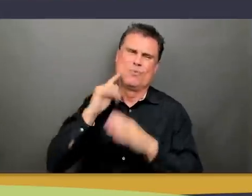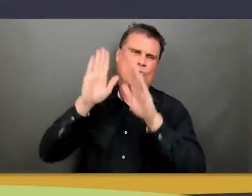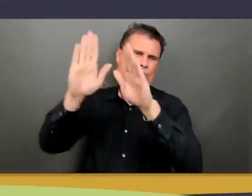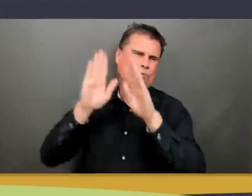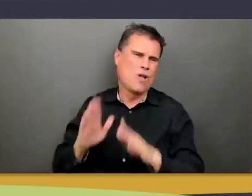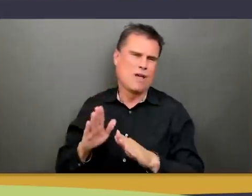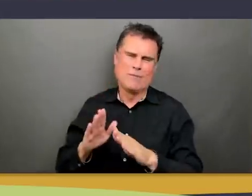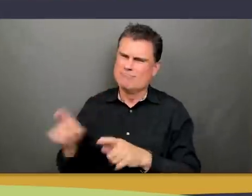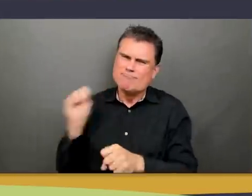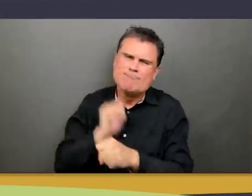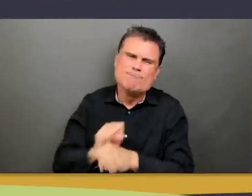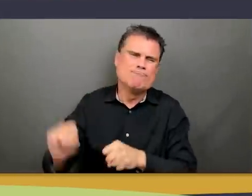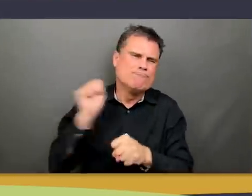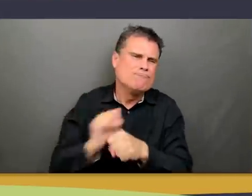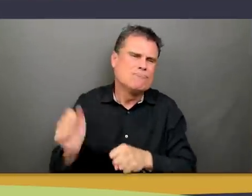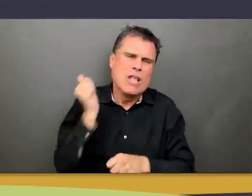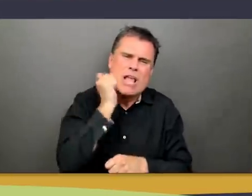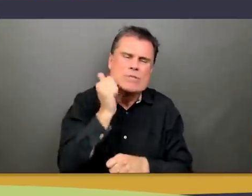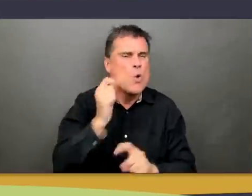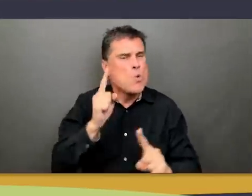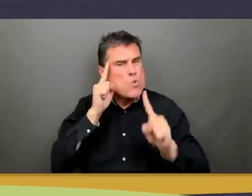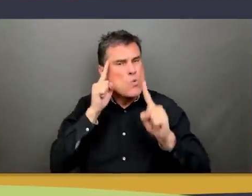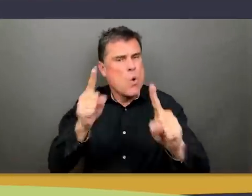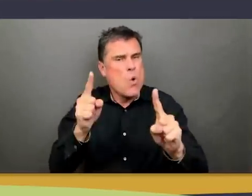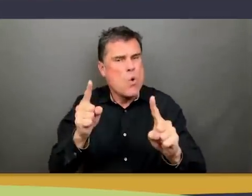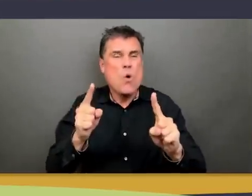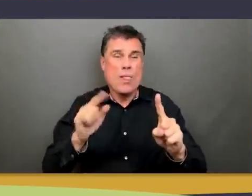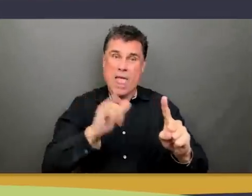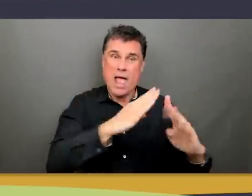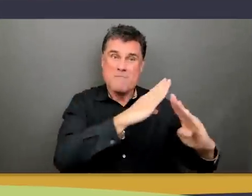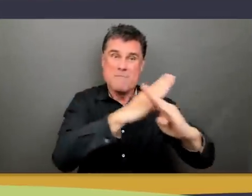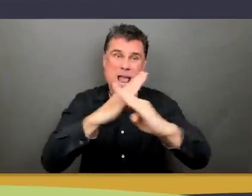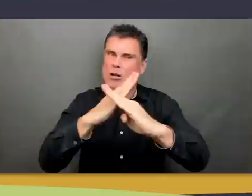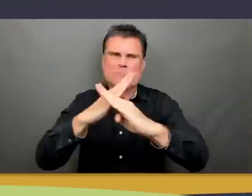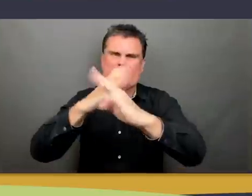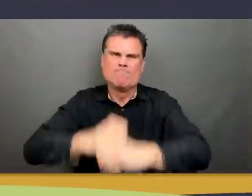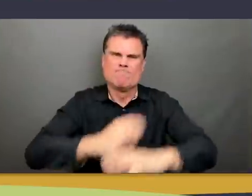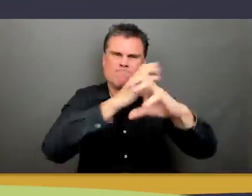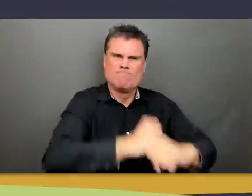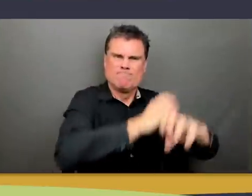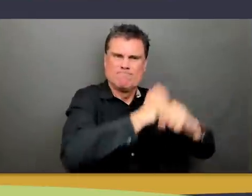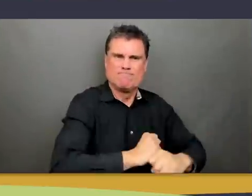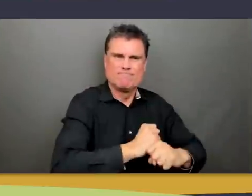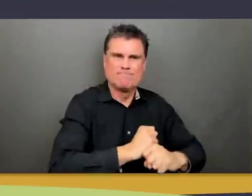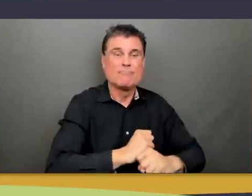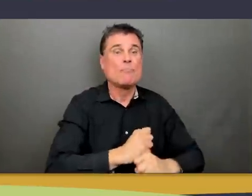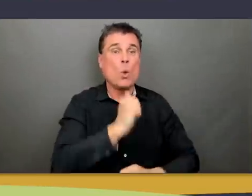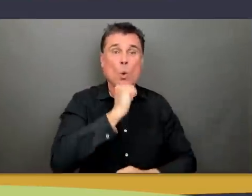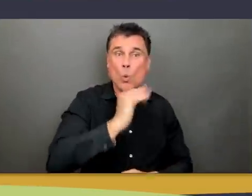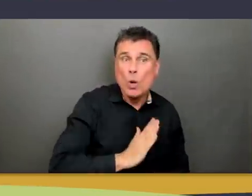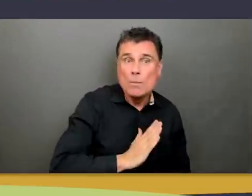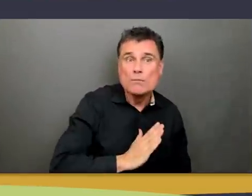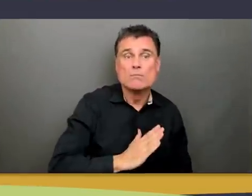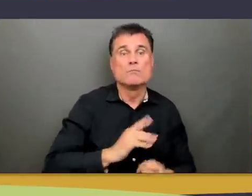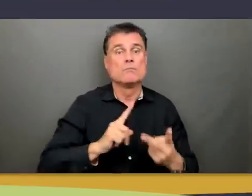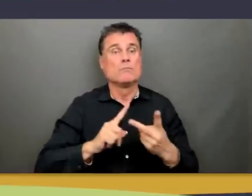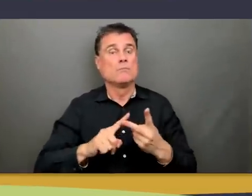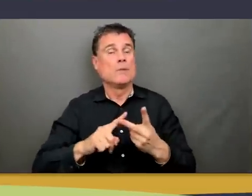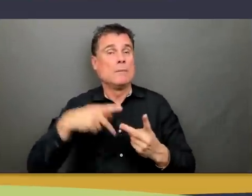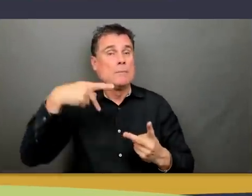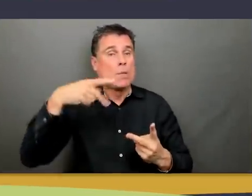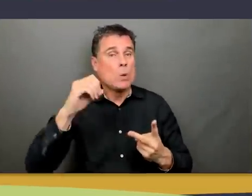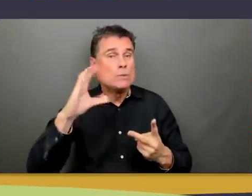barriers for the women and people of color in our trade industry. I look forward to